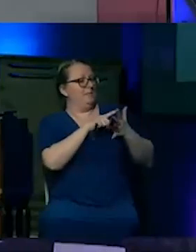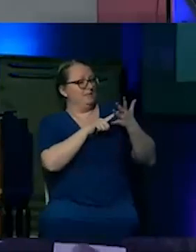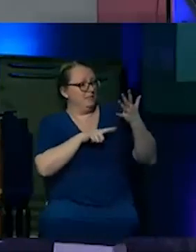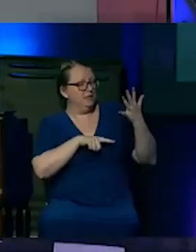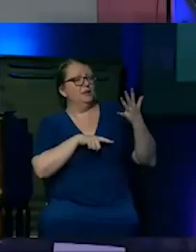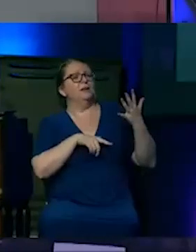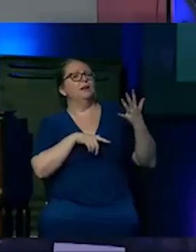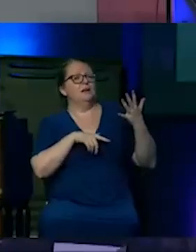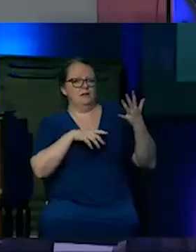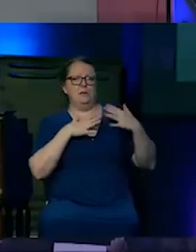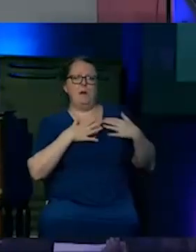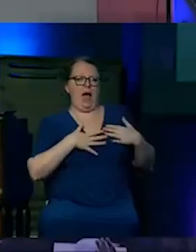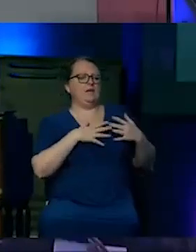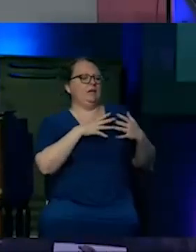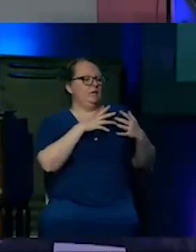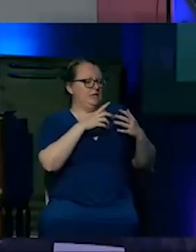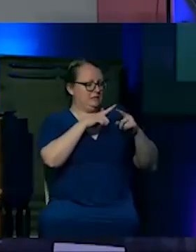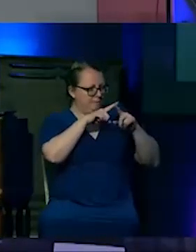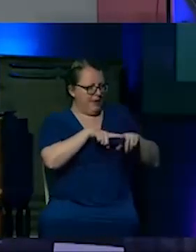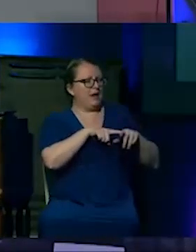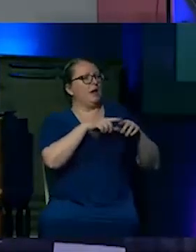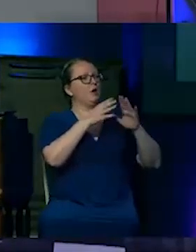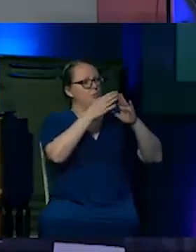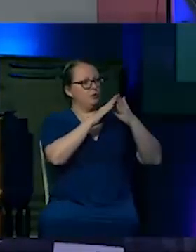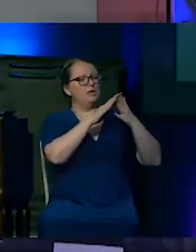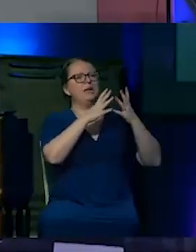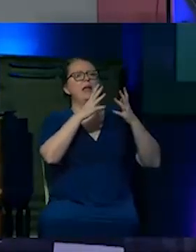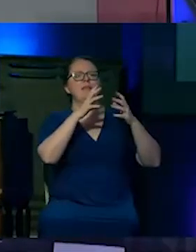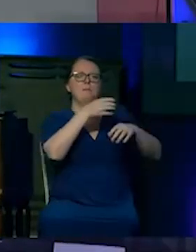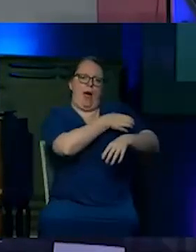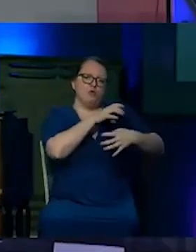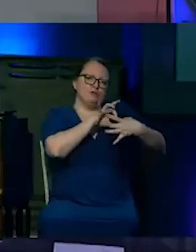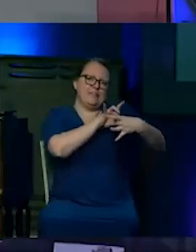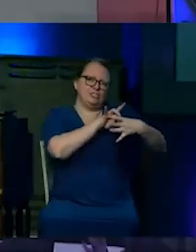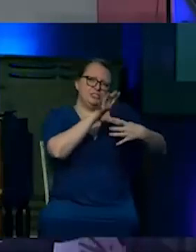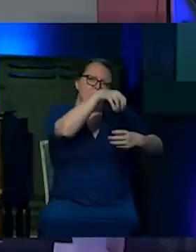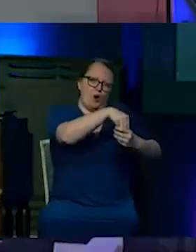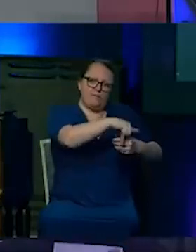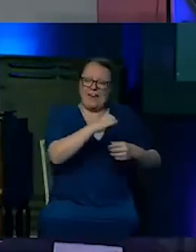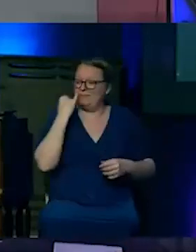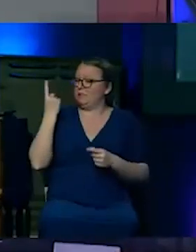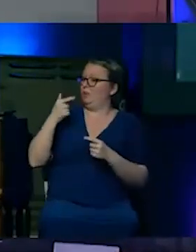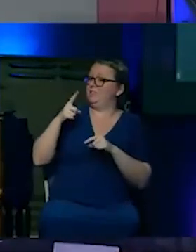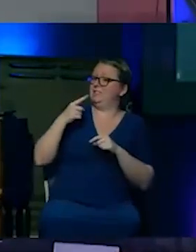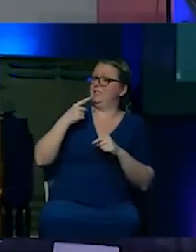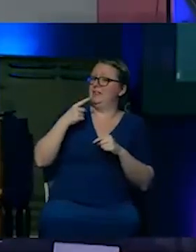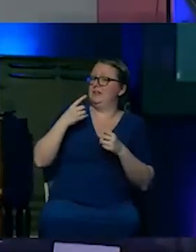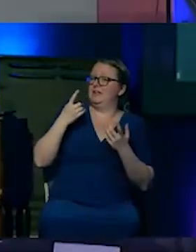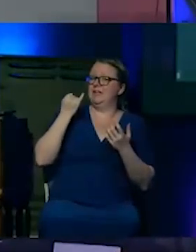is intertextual with the community and the power relationships that are part of that. You know, if somebody can't say yes, then they can't say